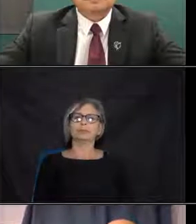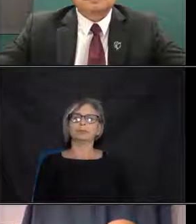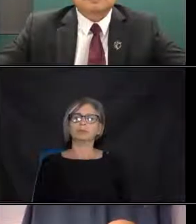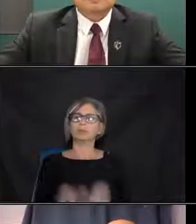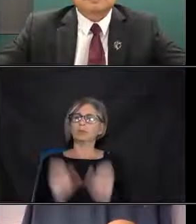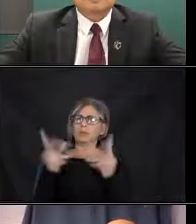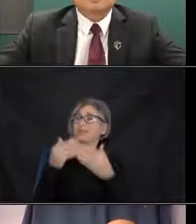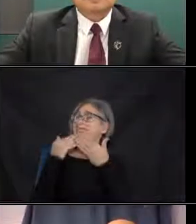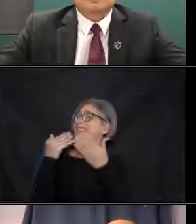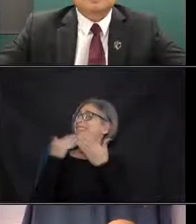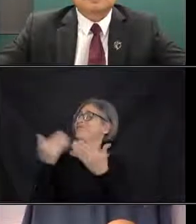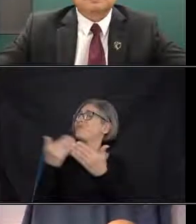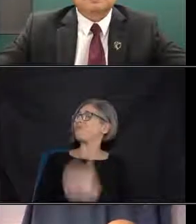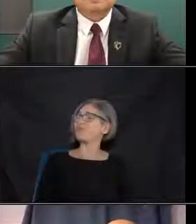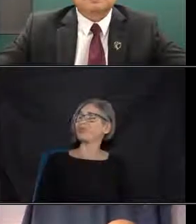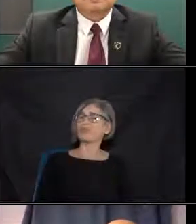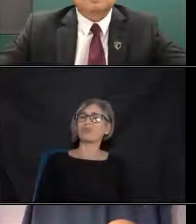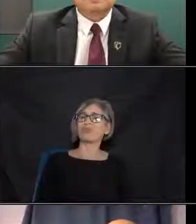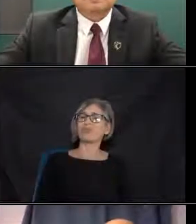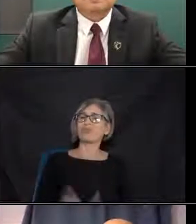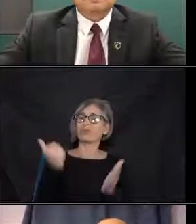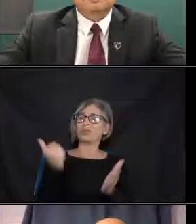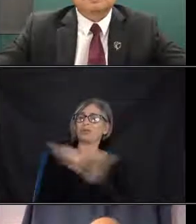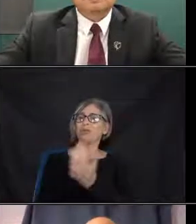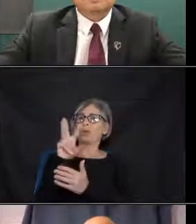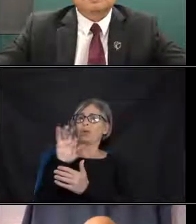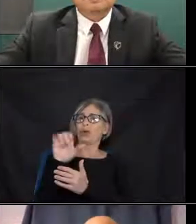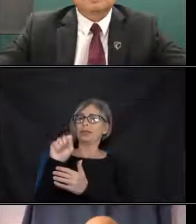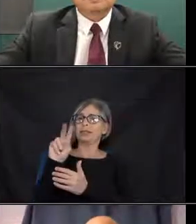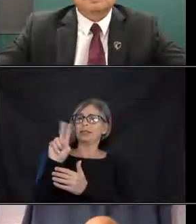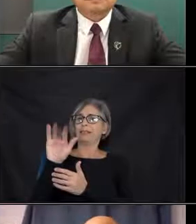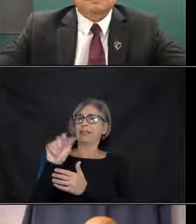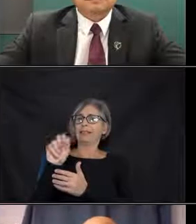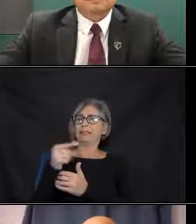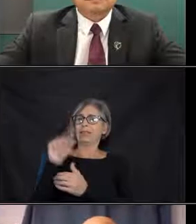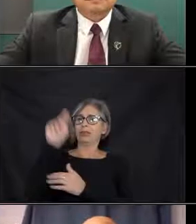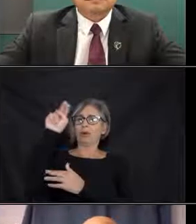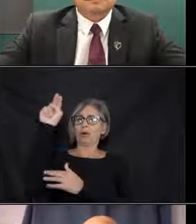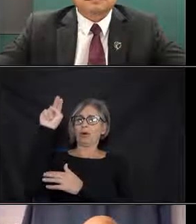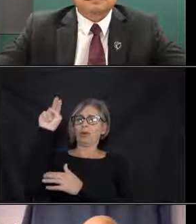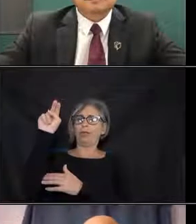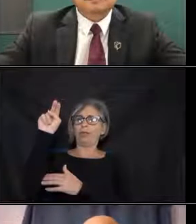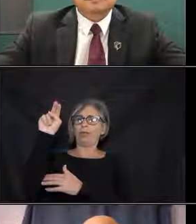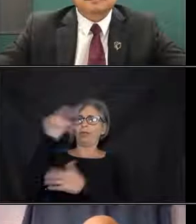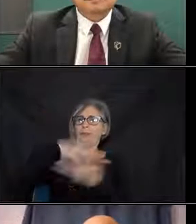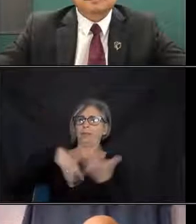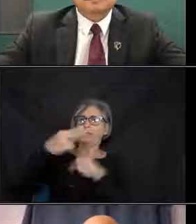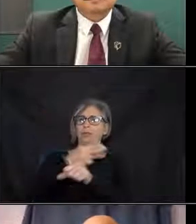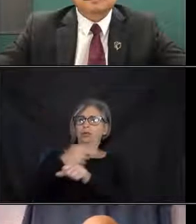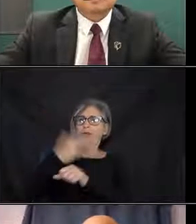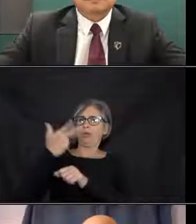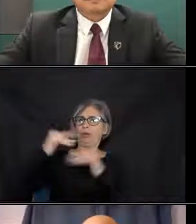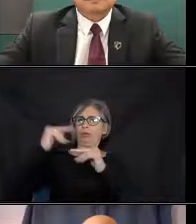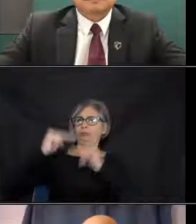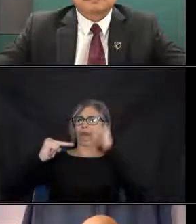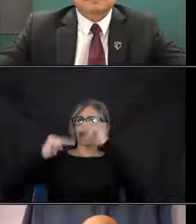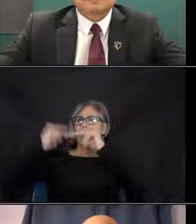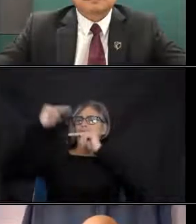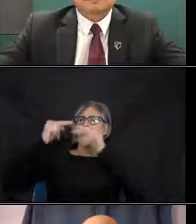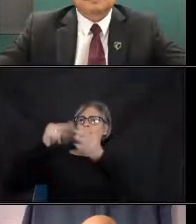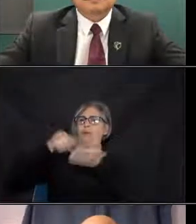right, thank you. Motion to approve Wells Landing North for a mixed-use development consisting of a three-story building with 24 affordable